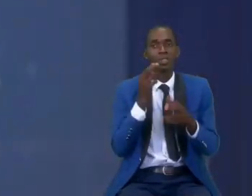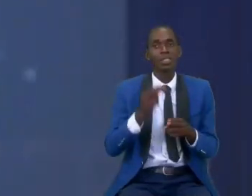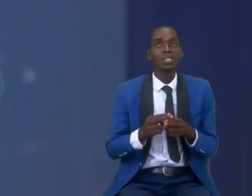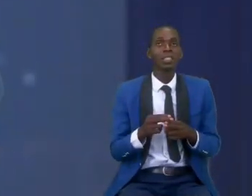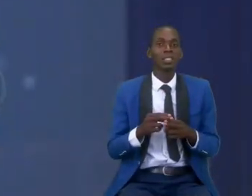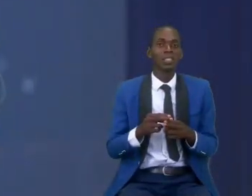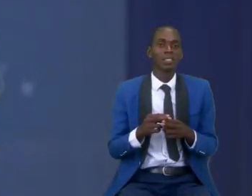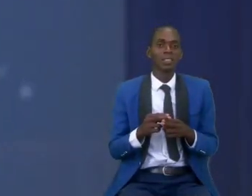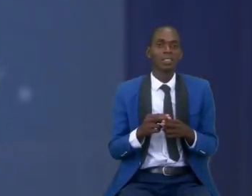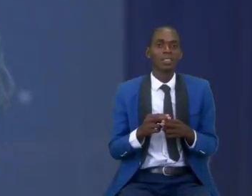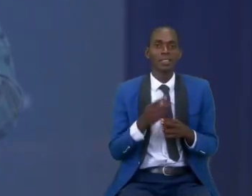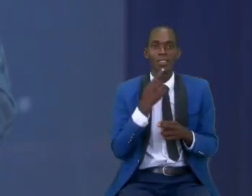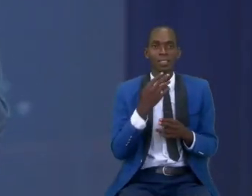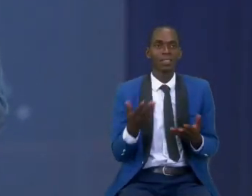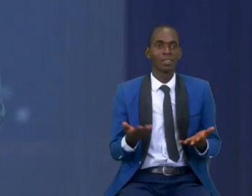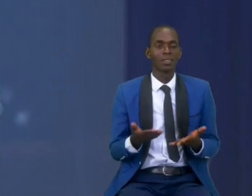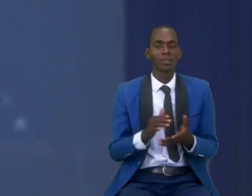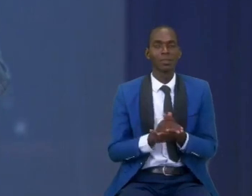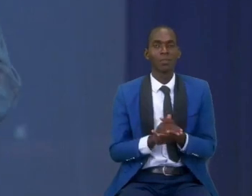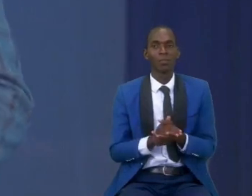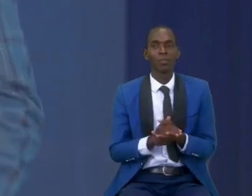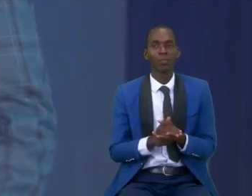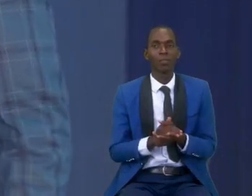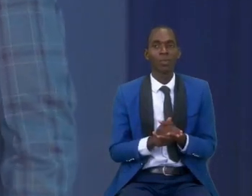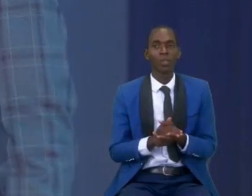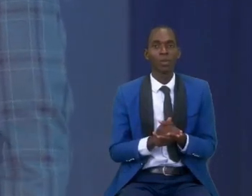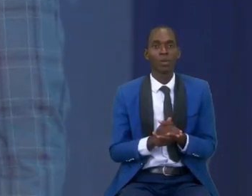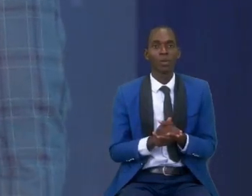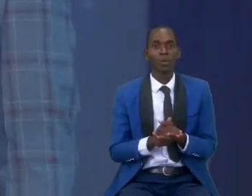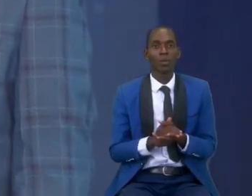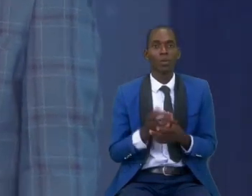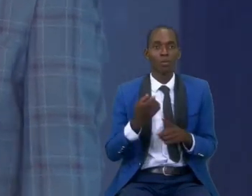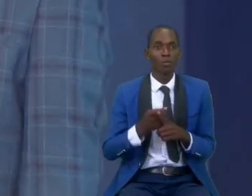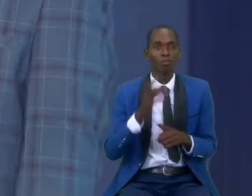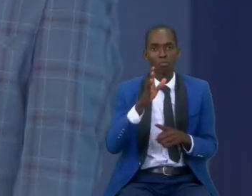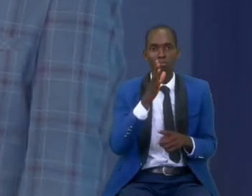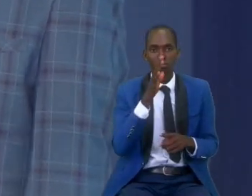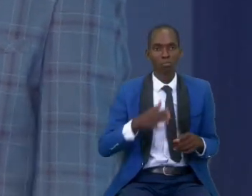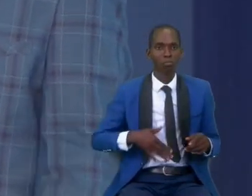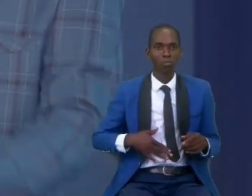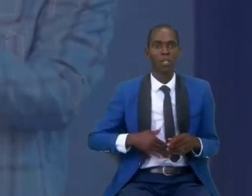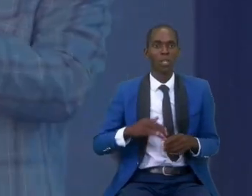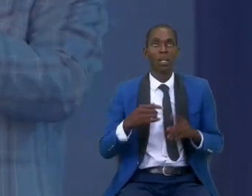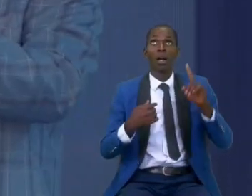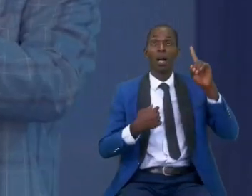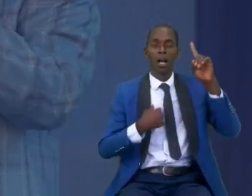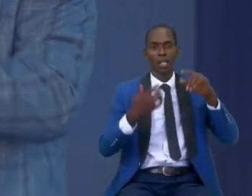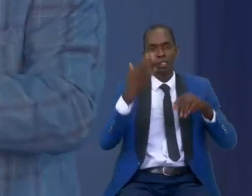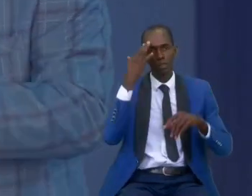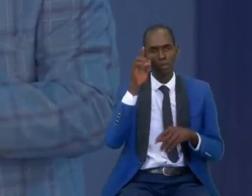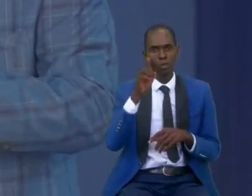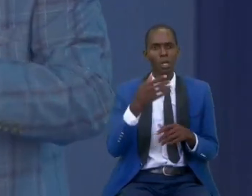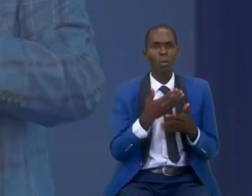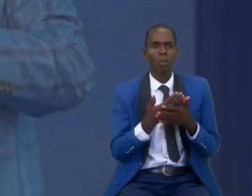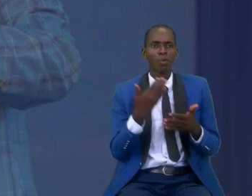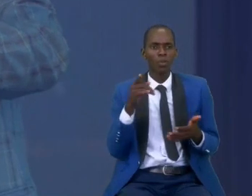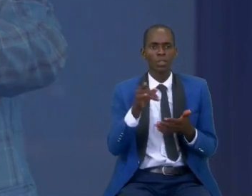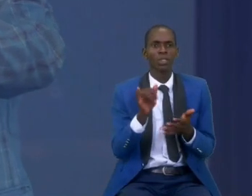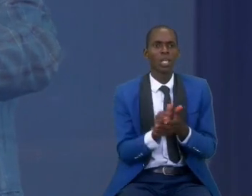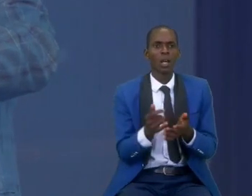the mother's belly, I knew thee. And before thou camest forth from the womb,